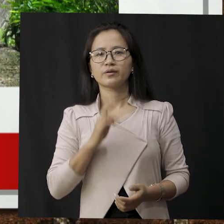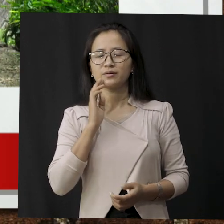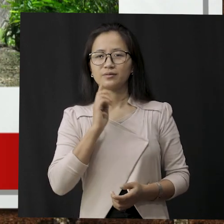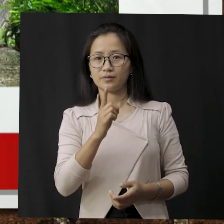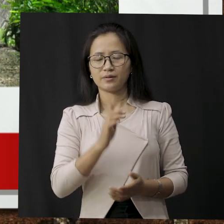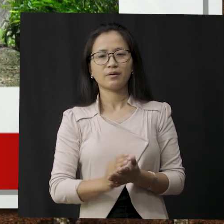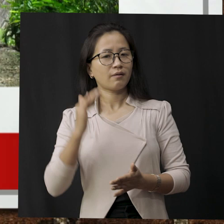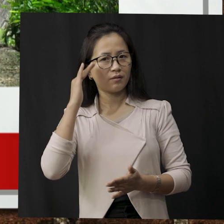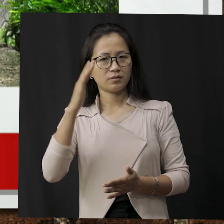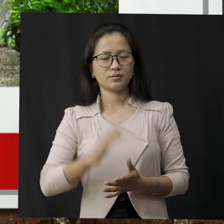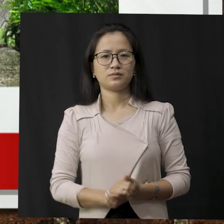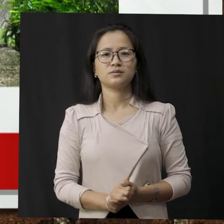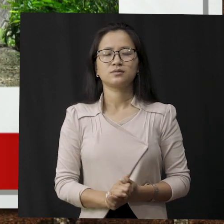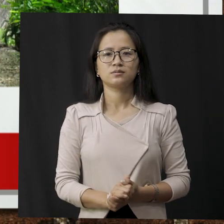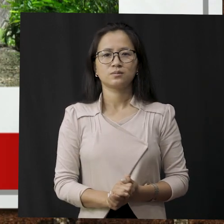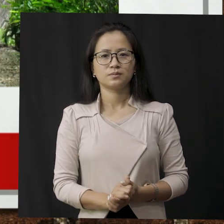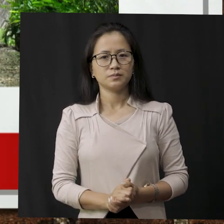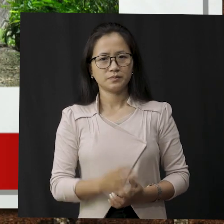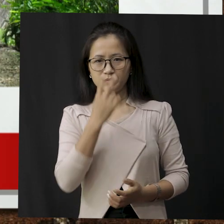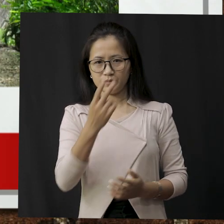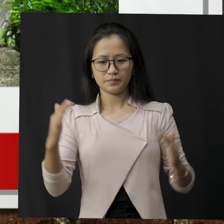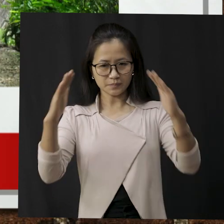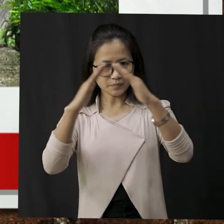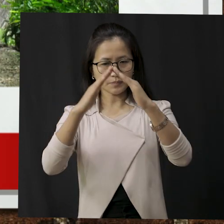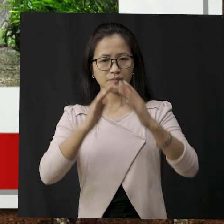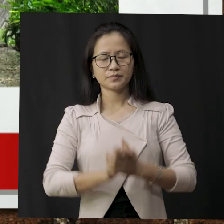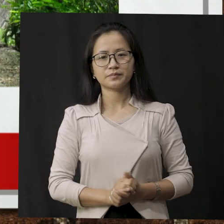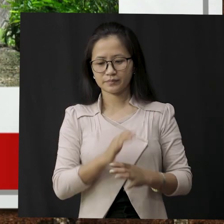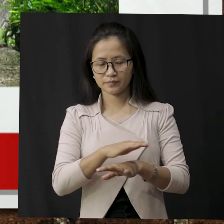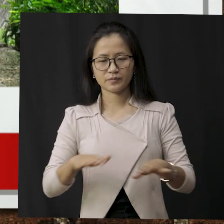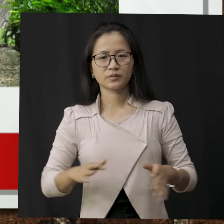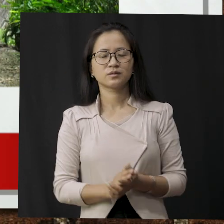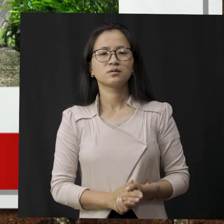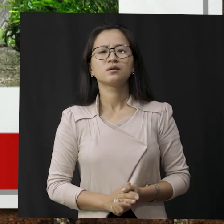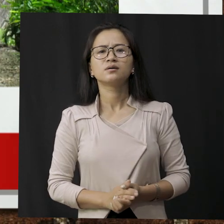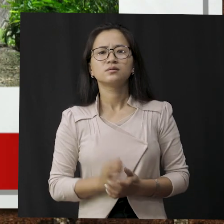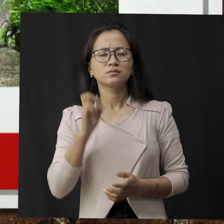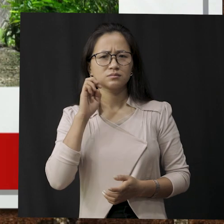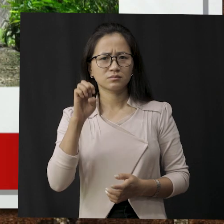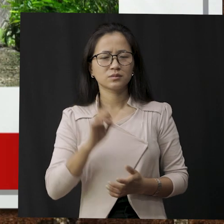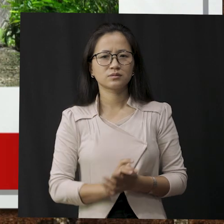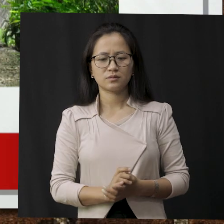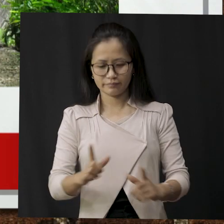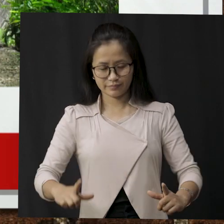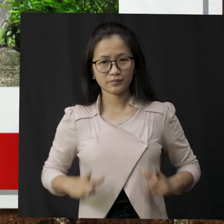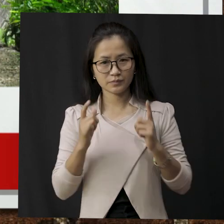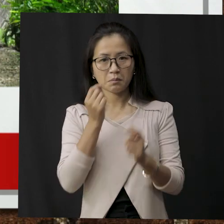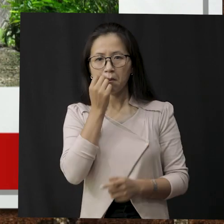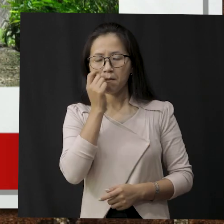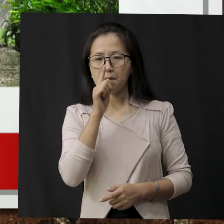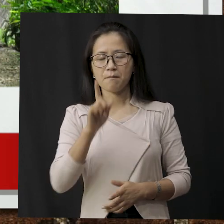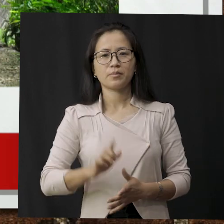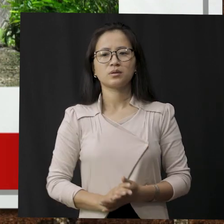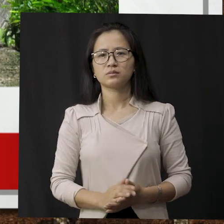okay? Now you can see her house. So students, she says that she lives with her parents and